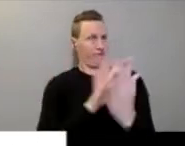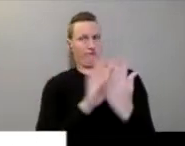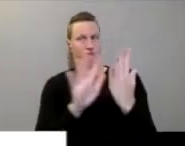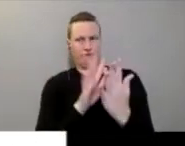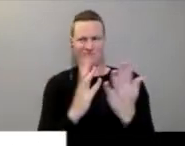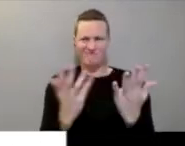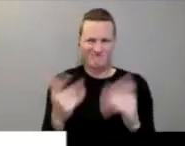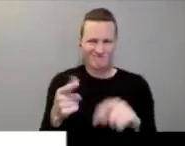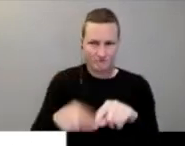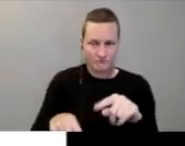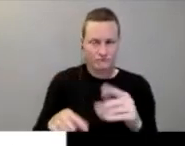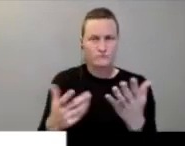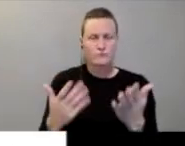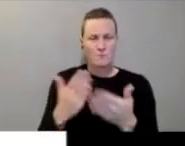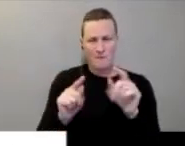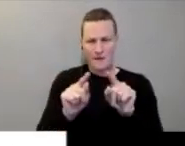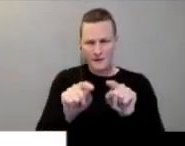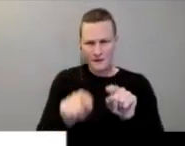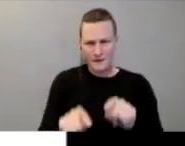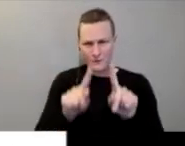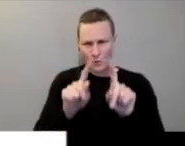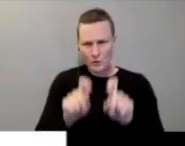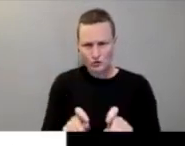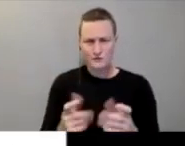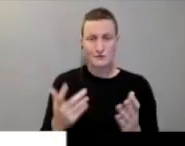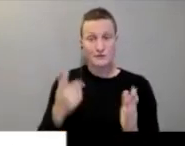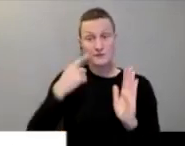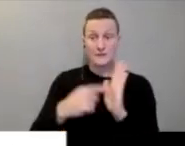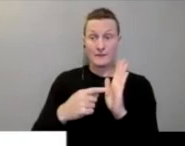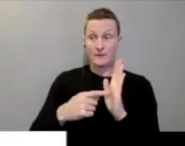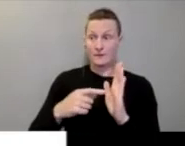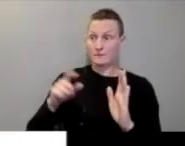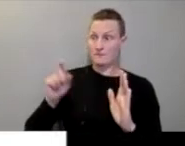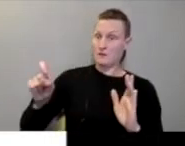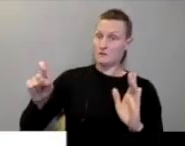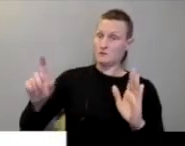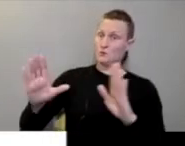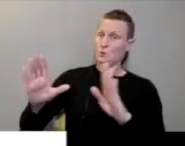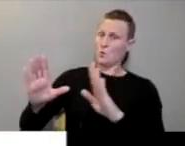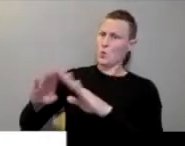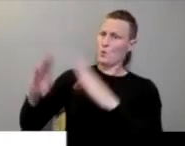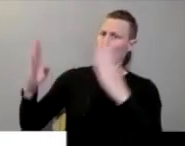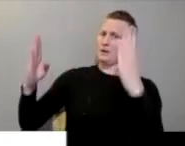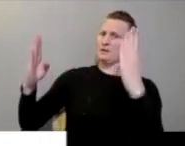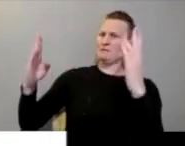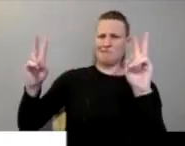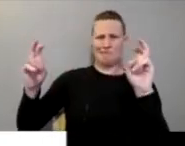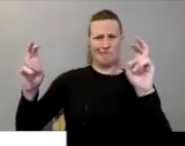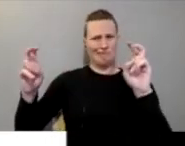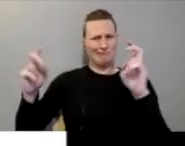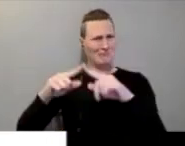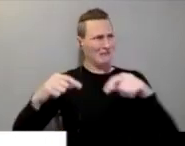of things needing to be open, so to speak. Can everyone just speak a little bit about that?